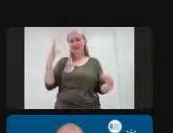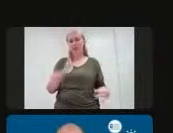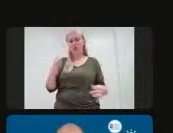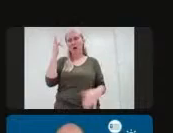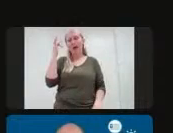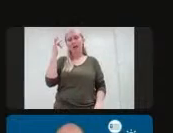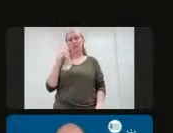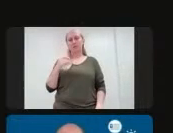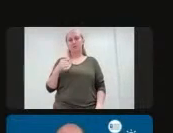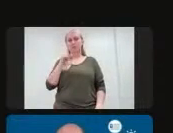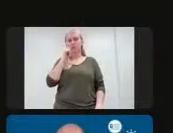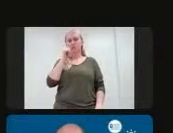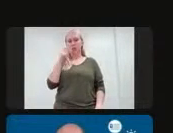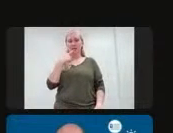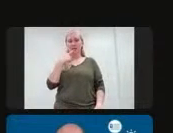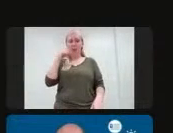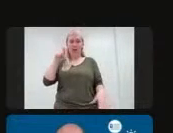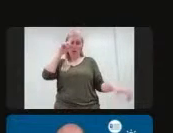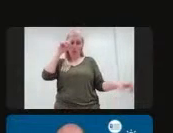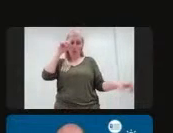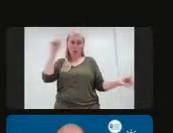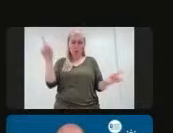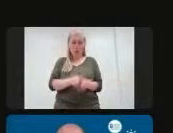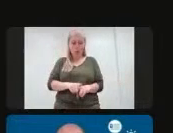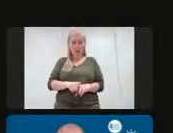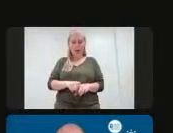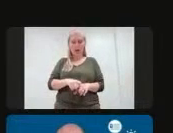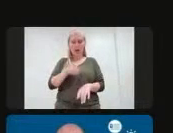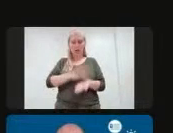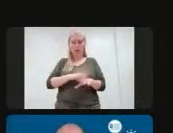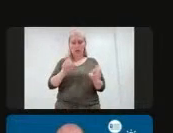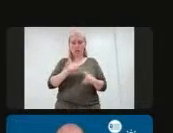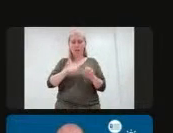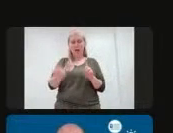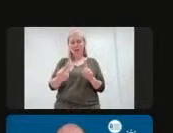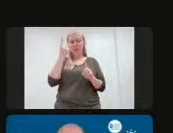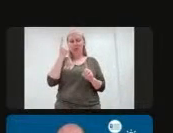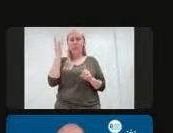I'm not saying we should agree on how to vote, but at least we can understand and clarify.